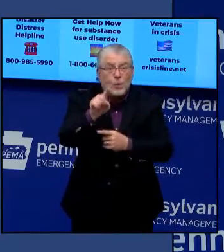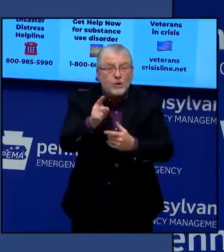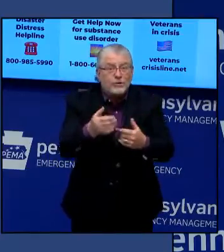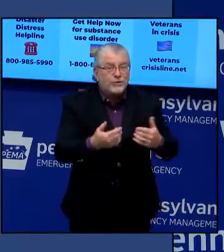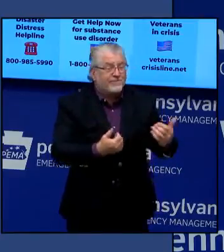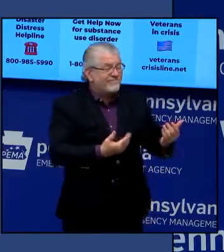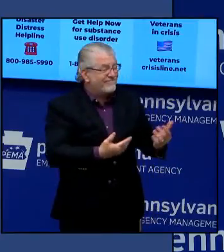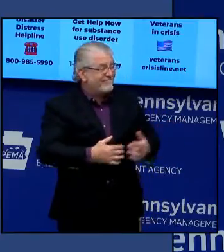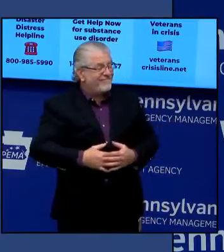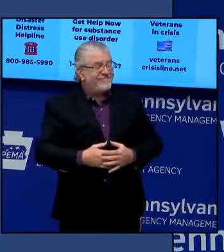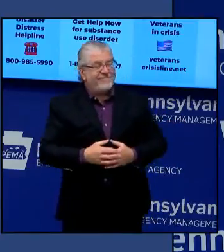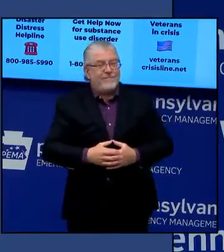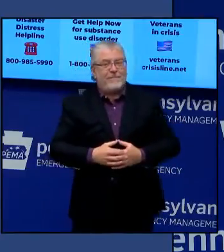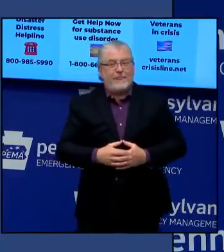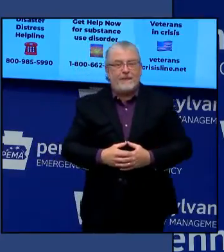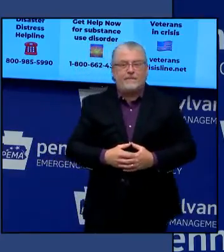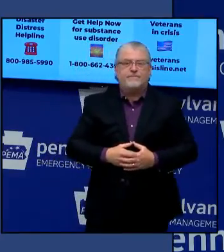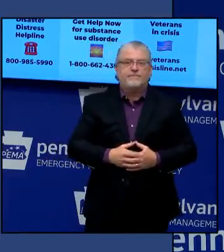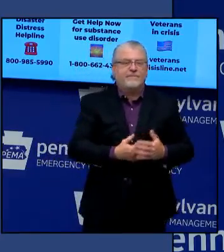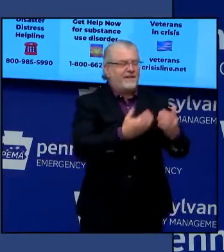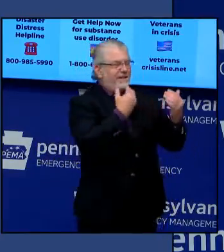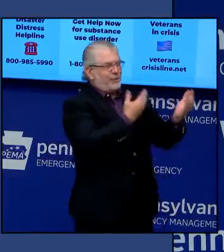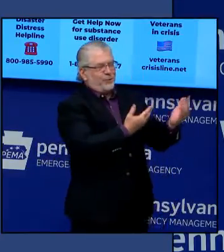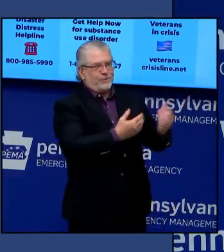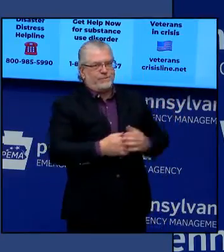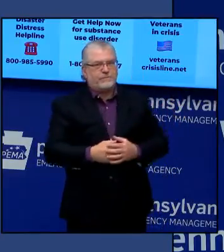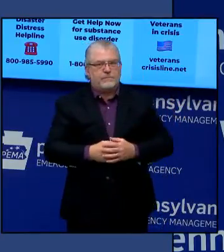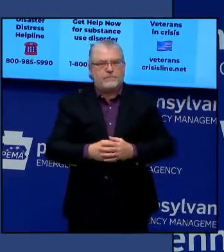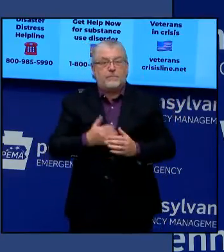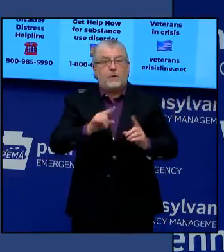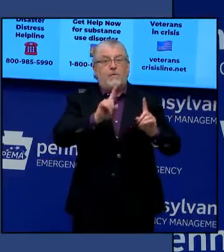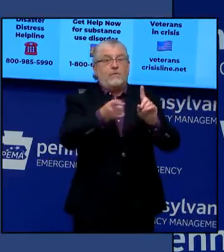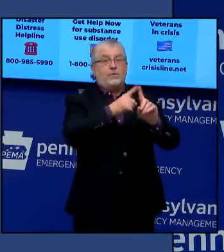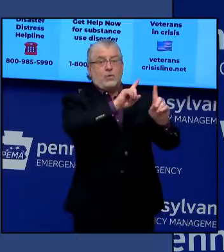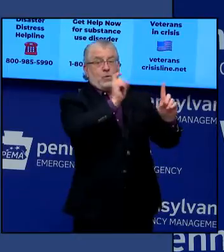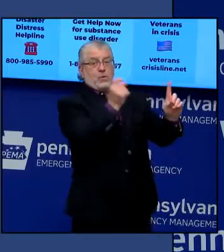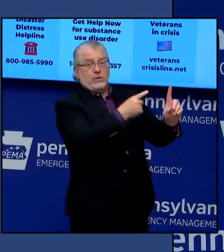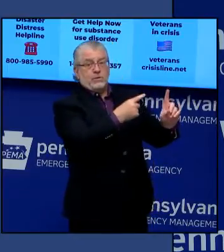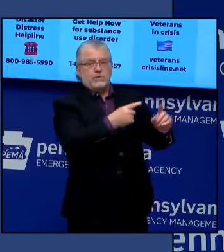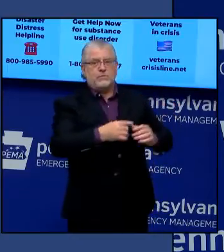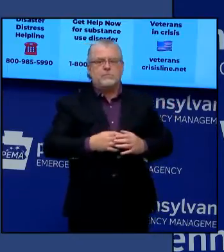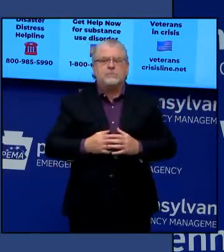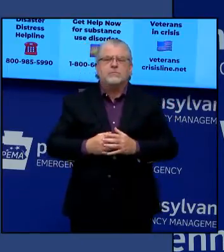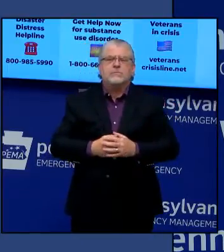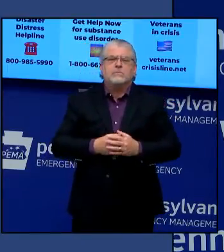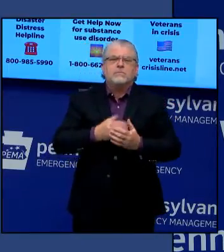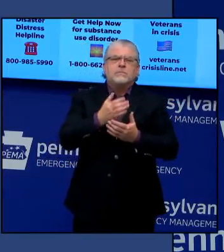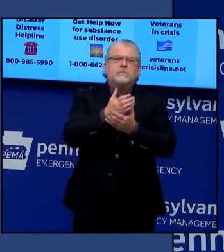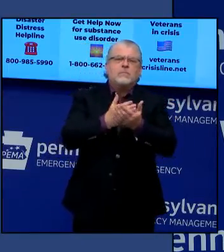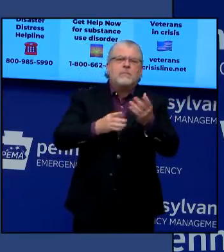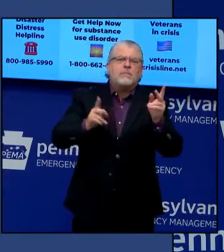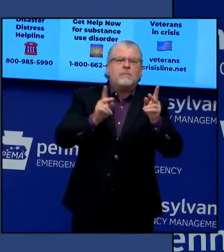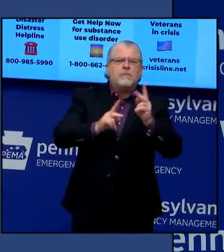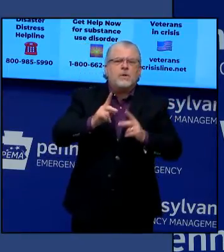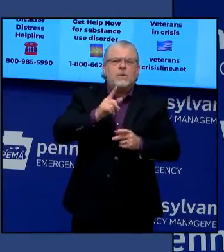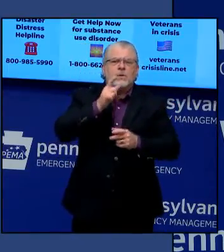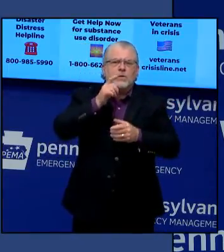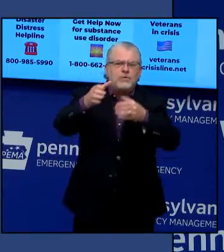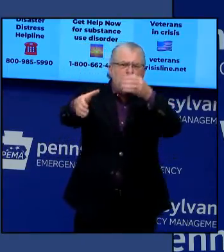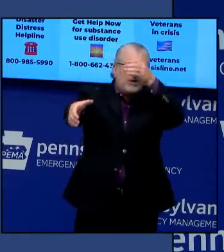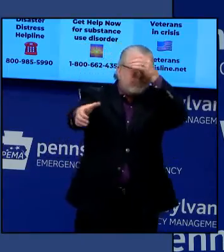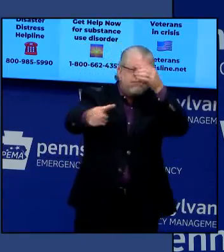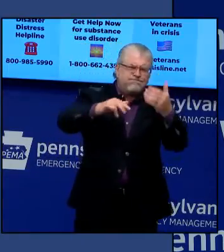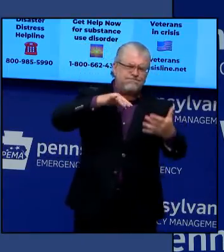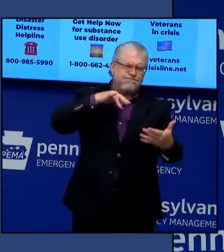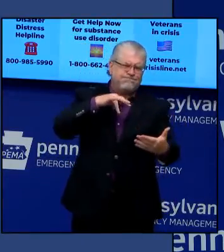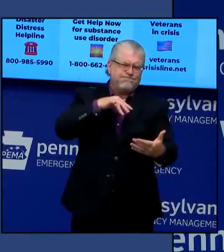Thank you, Secretary. Our first question is from Capital Star. Some experts estimate we'll need 750,000 tests